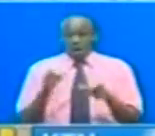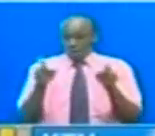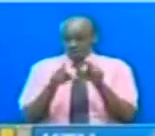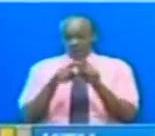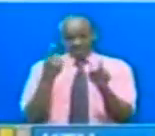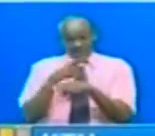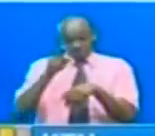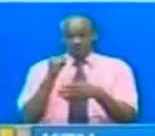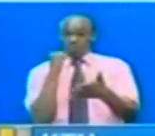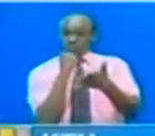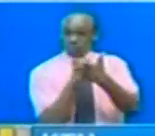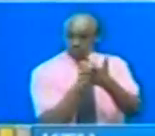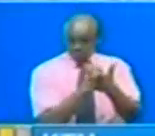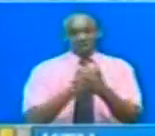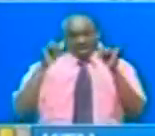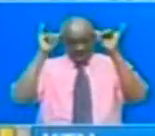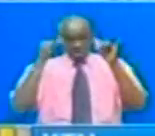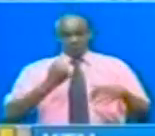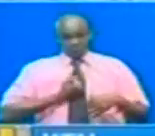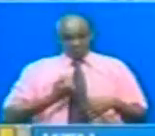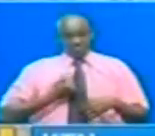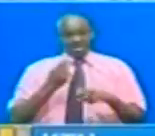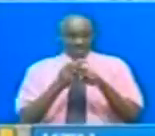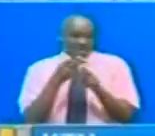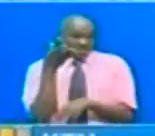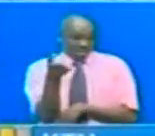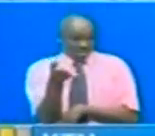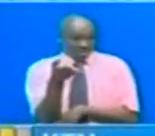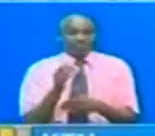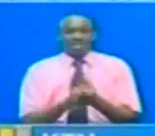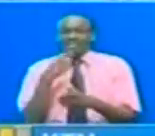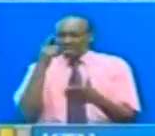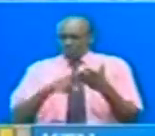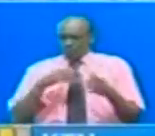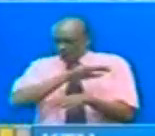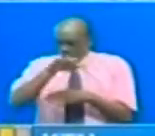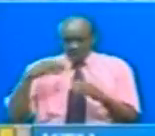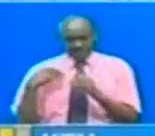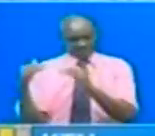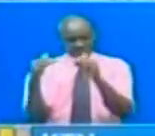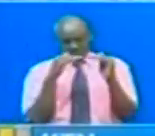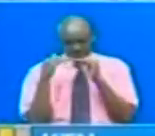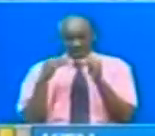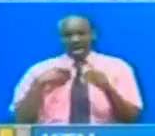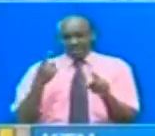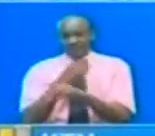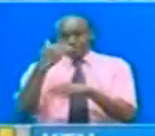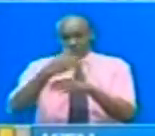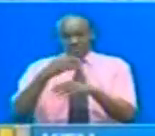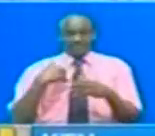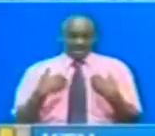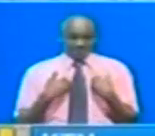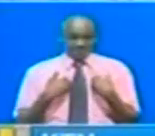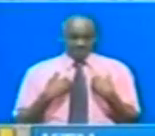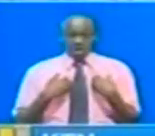undertaken. The government was urged to resolve county boundaries disputes through harmonizing constituency and administration boundaries. It was